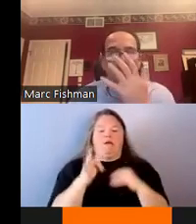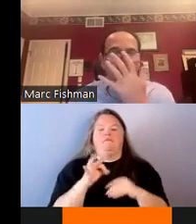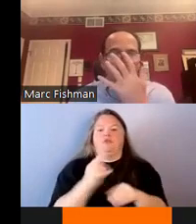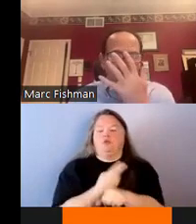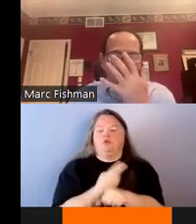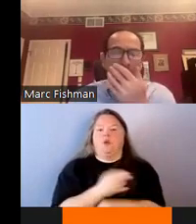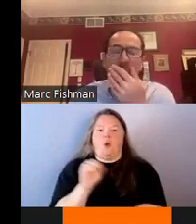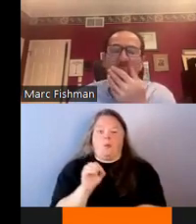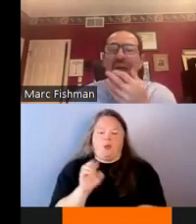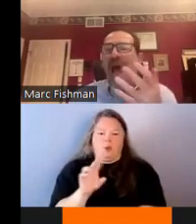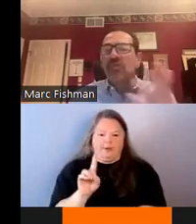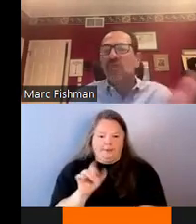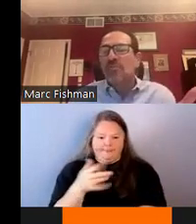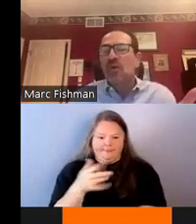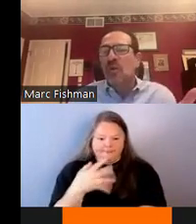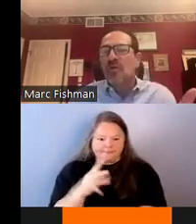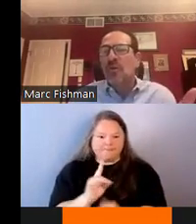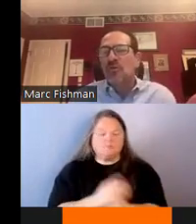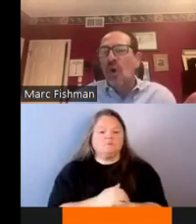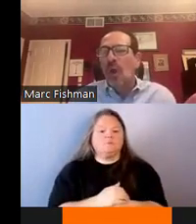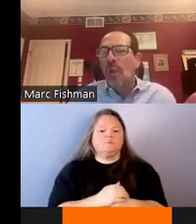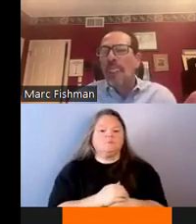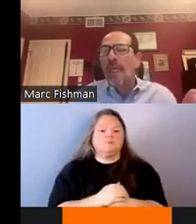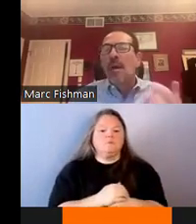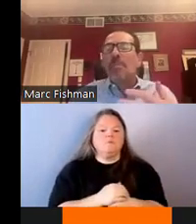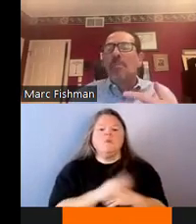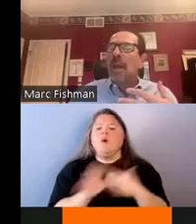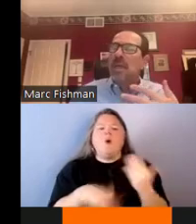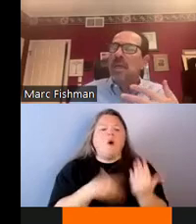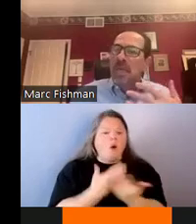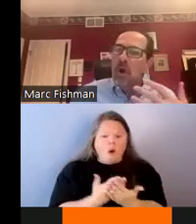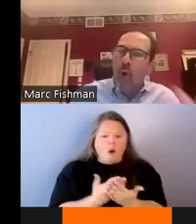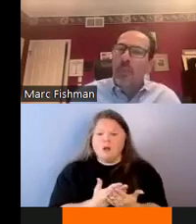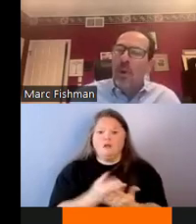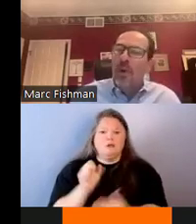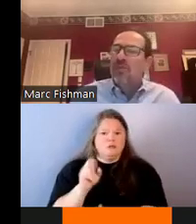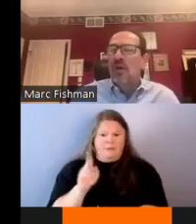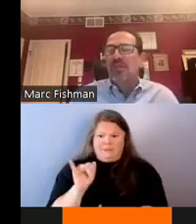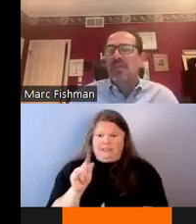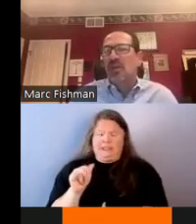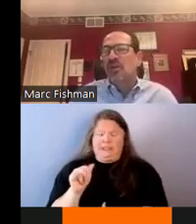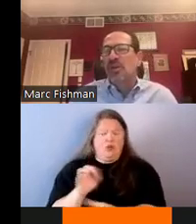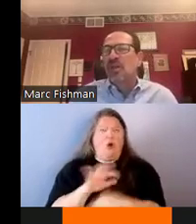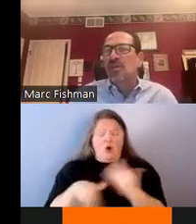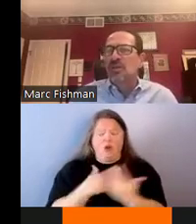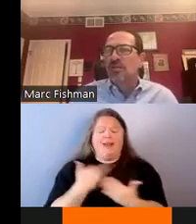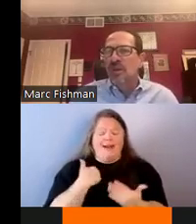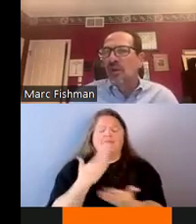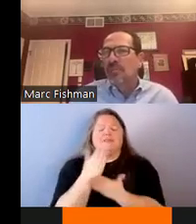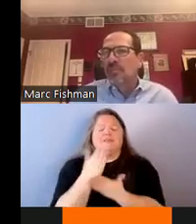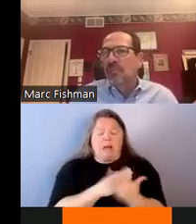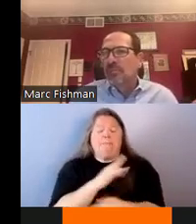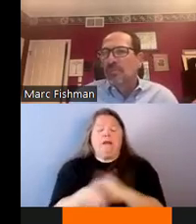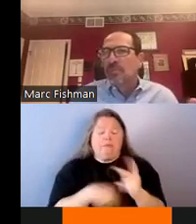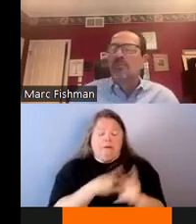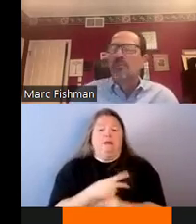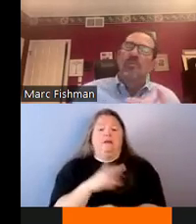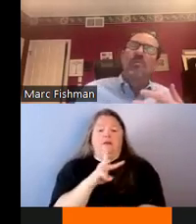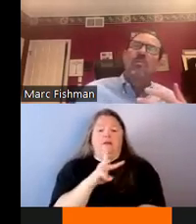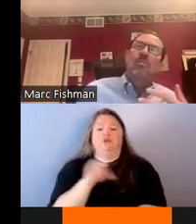of intoxication we know, have some degree of withdrawal, but in opioids, they're particularly severe.